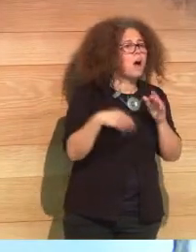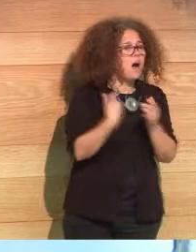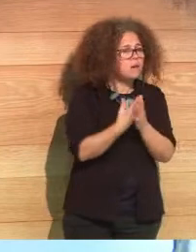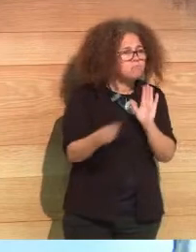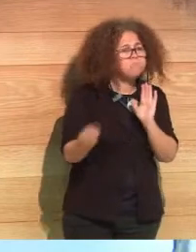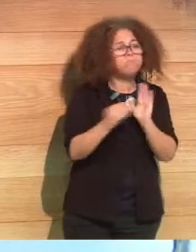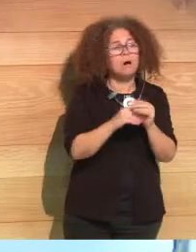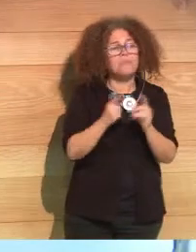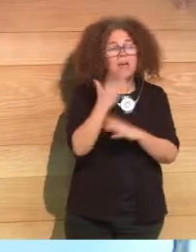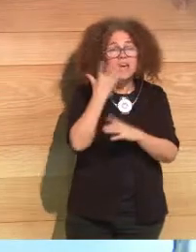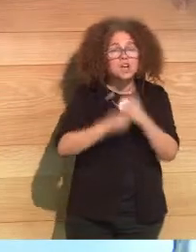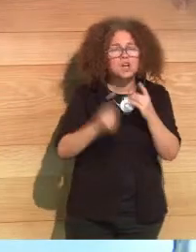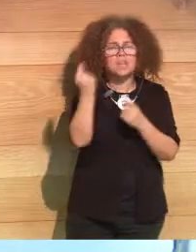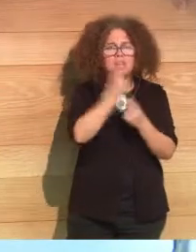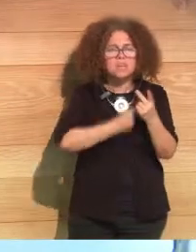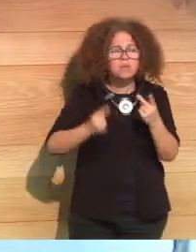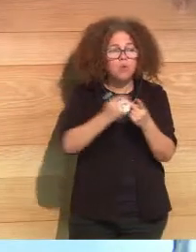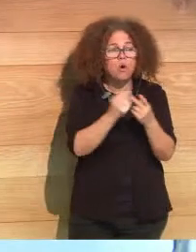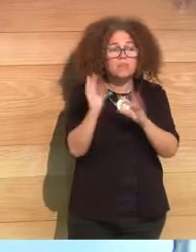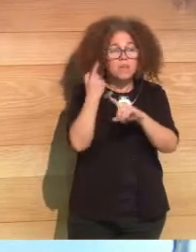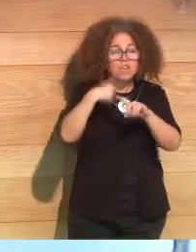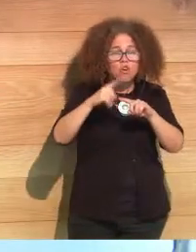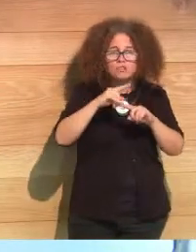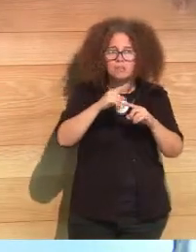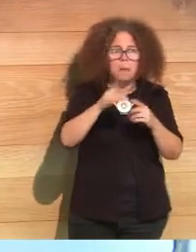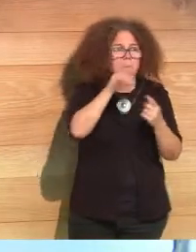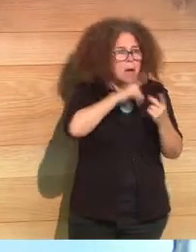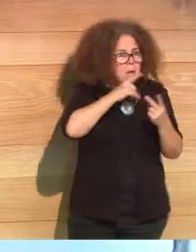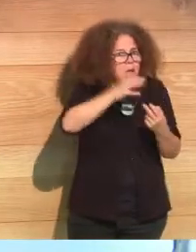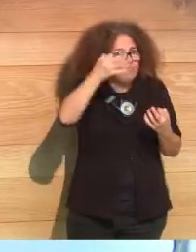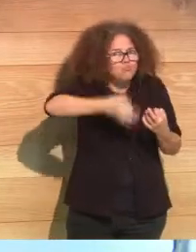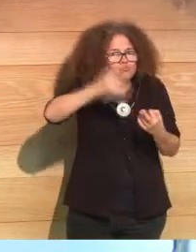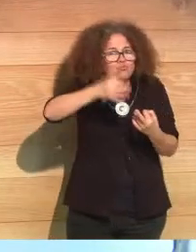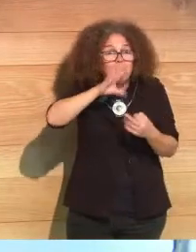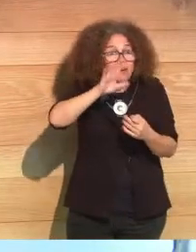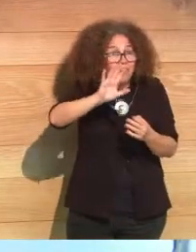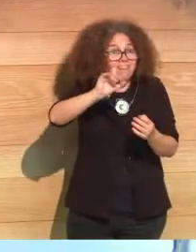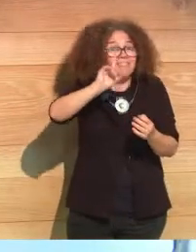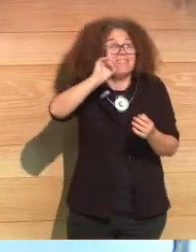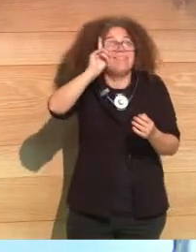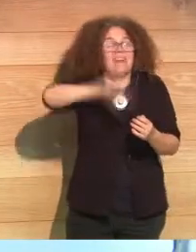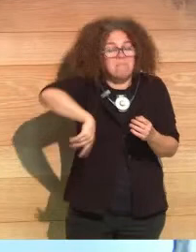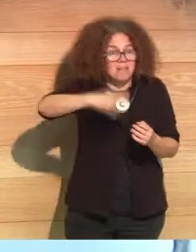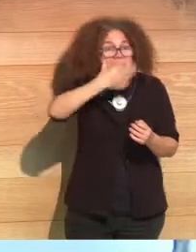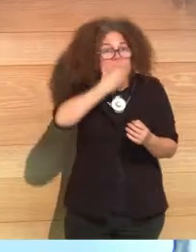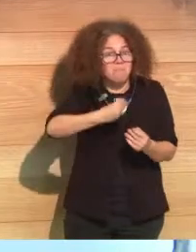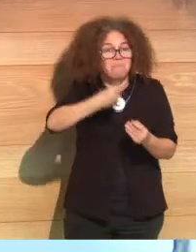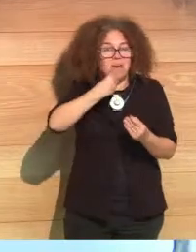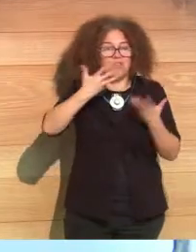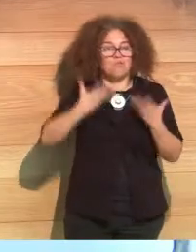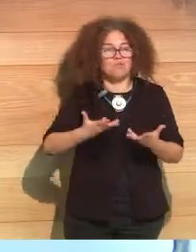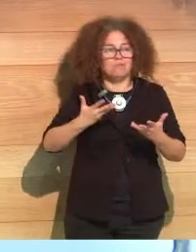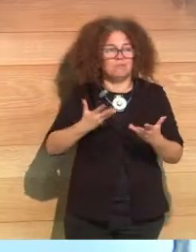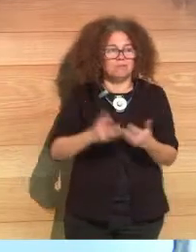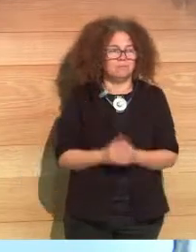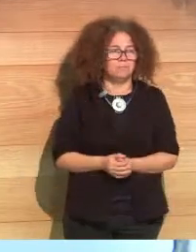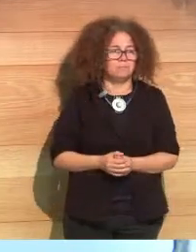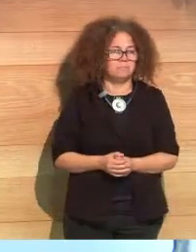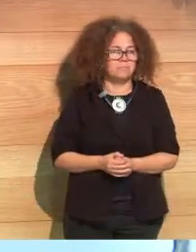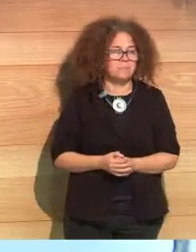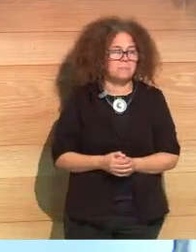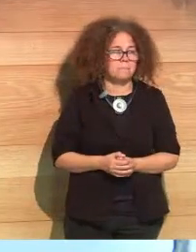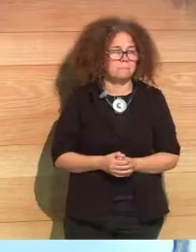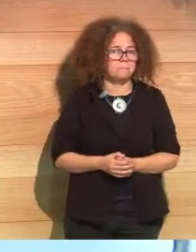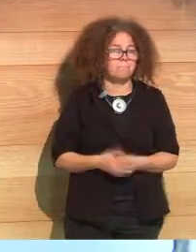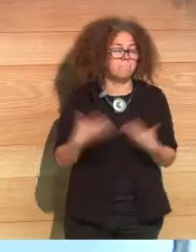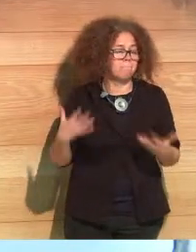are completely wrong, but are somehow really beautiful. So we invite the audience to really take a look. And the ones that are in